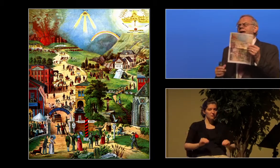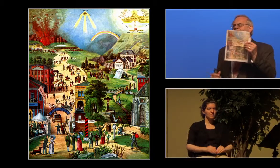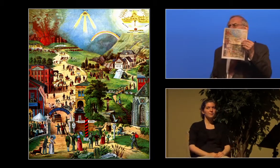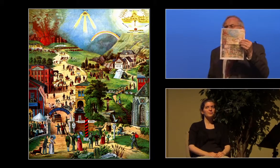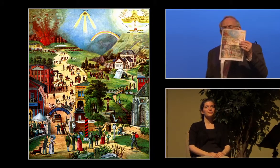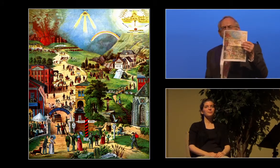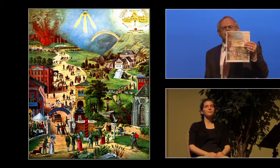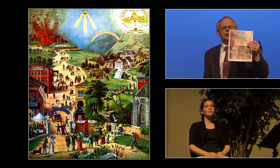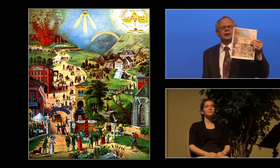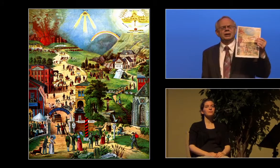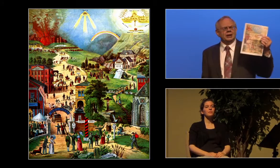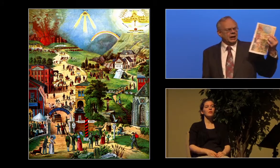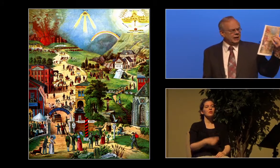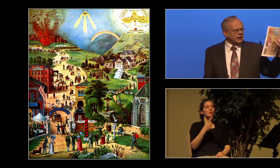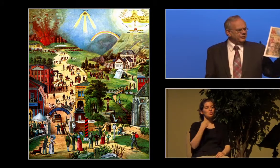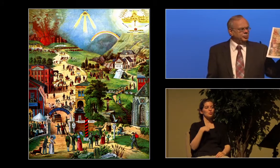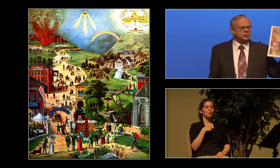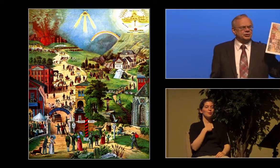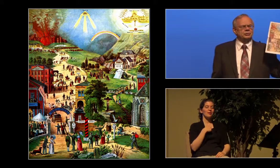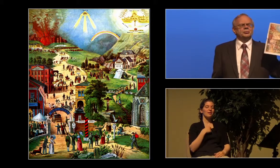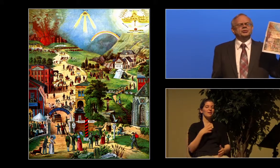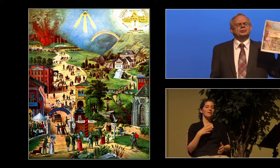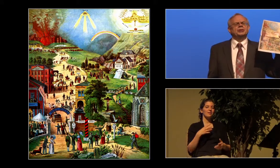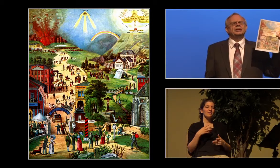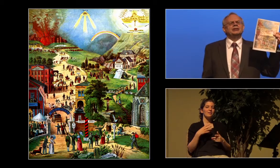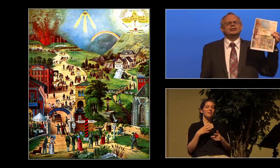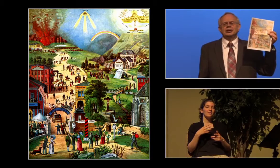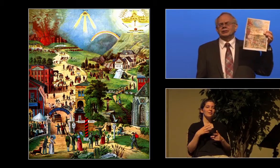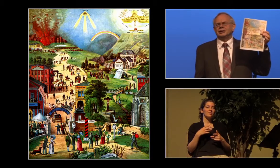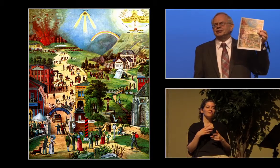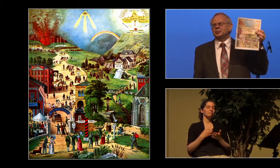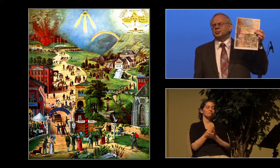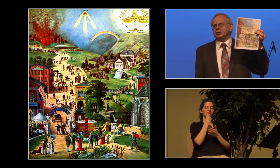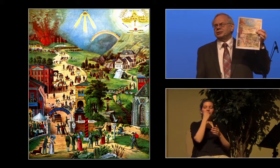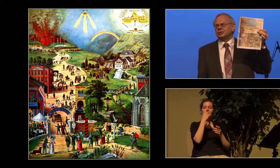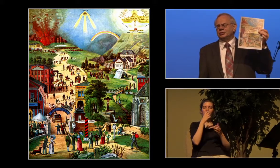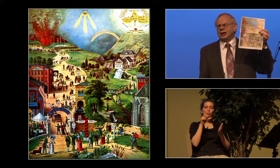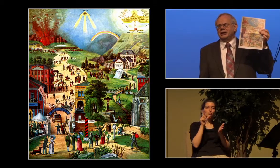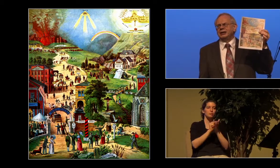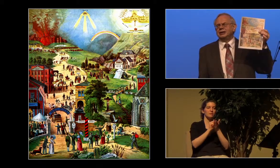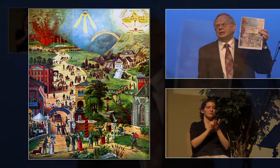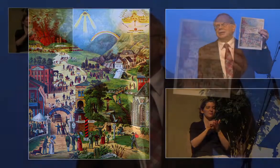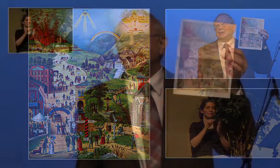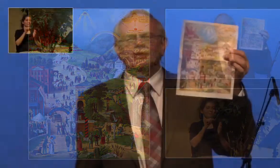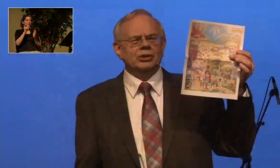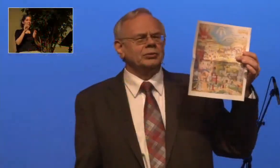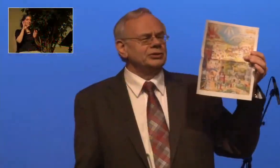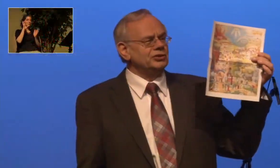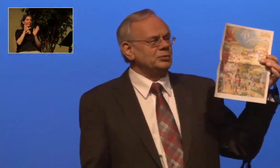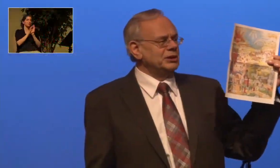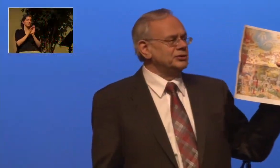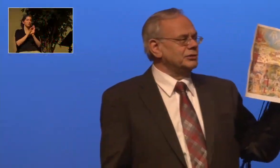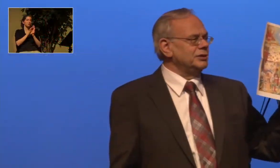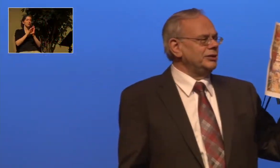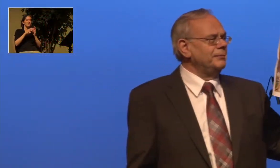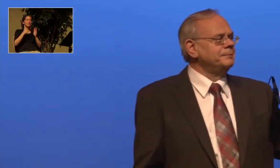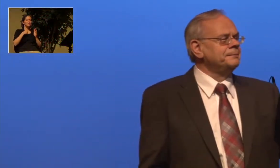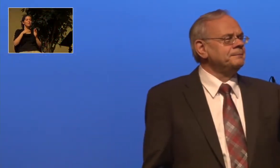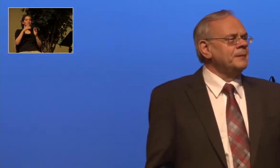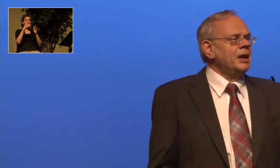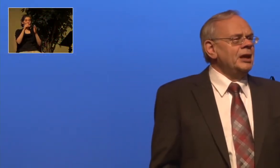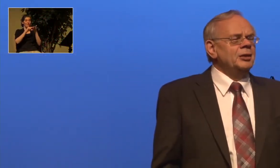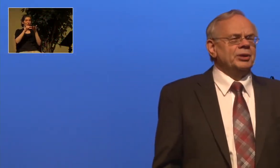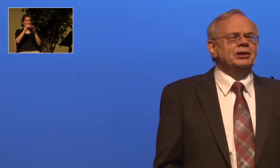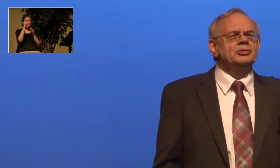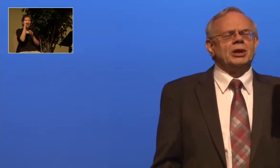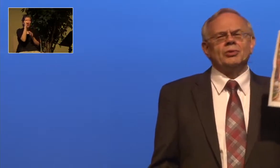of that poster and I've put the scripture readings in larger print so that even the oldest among us can read them